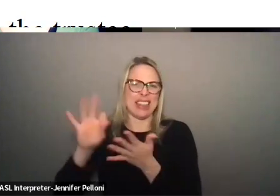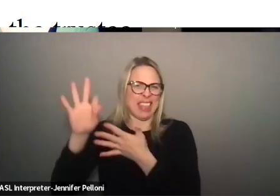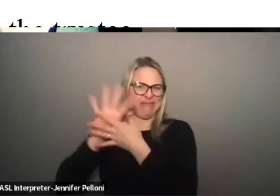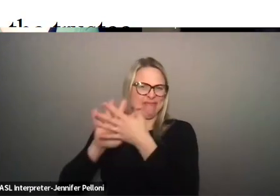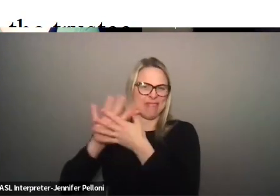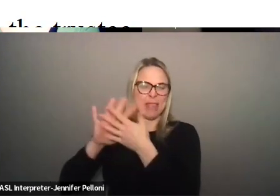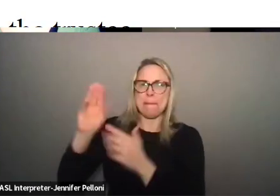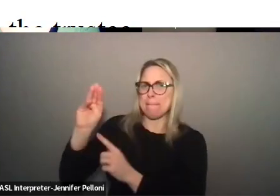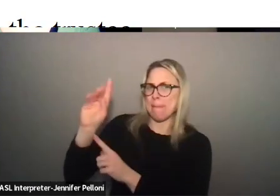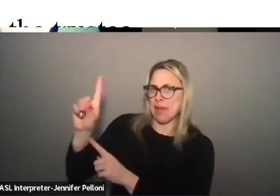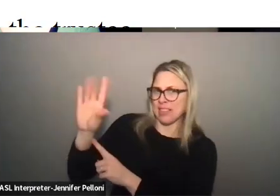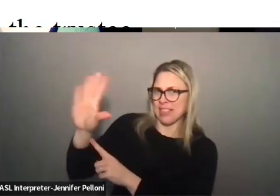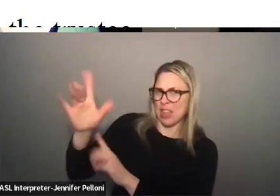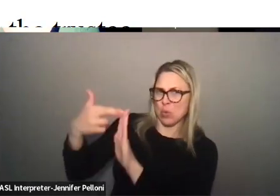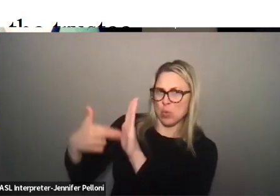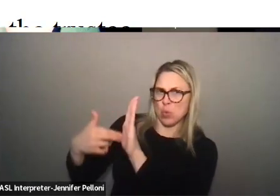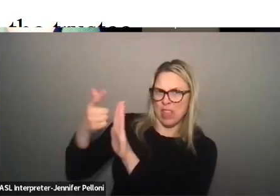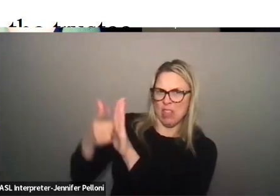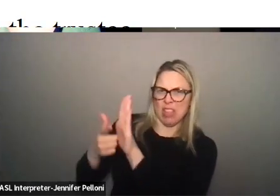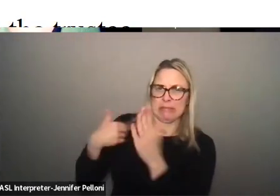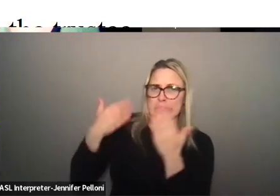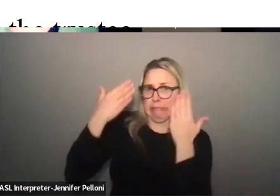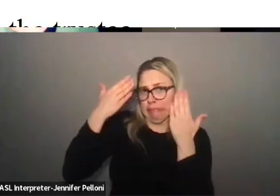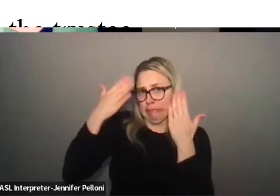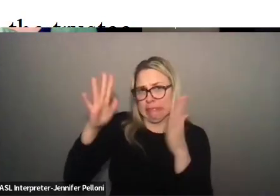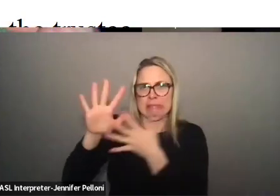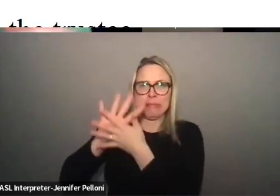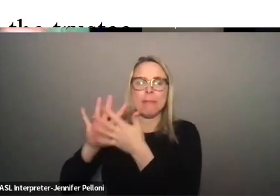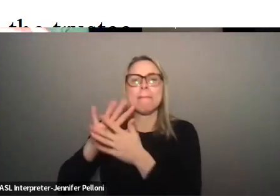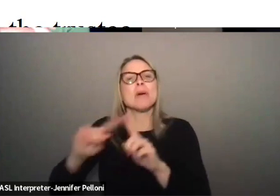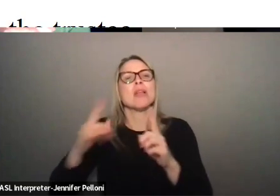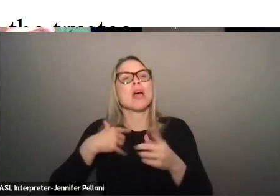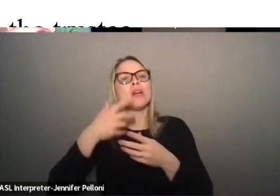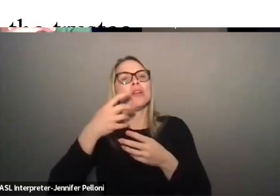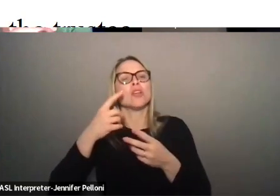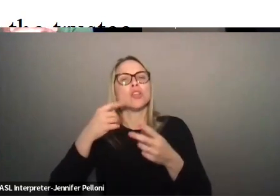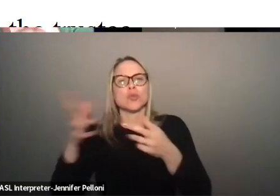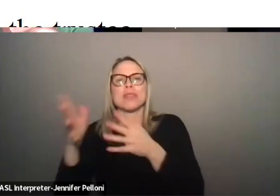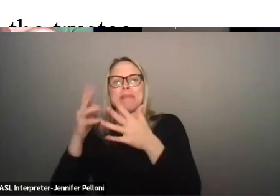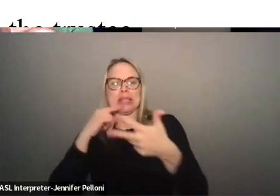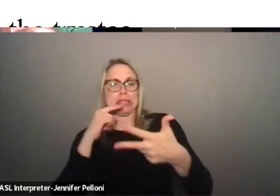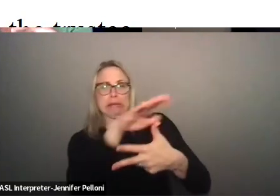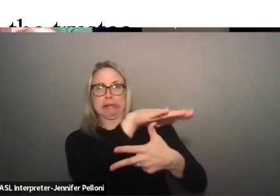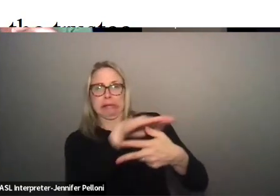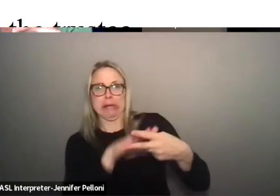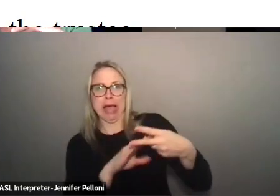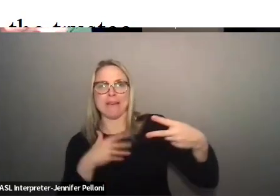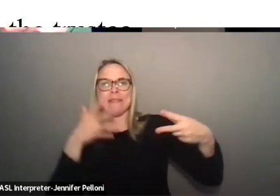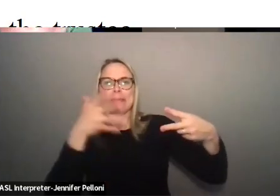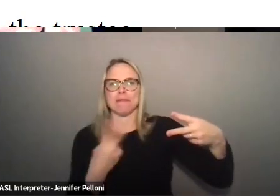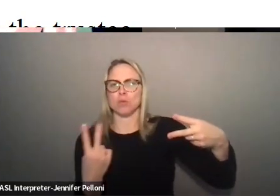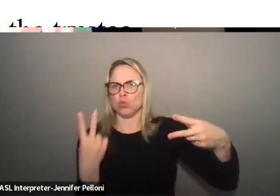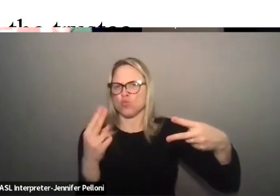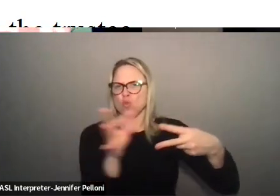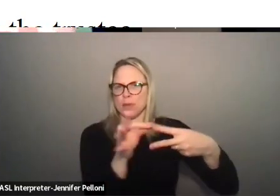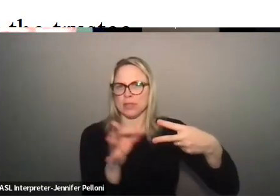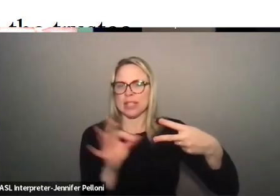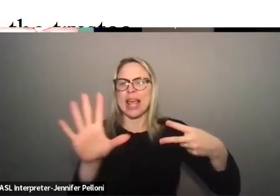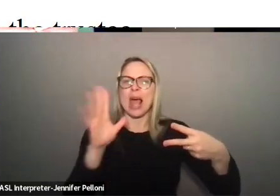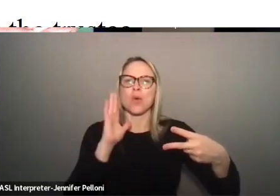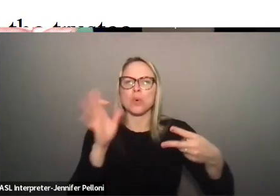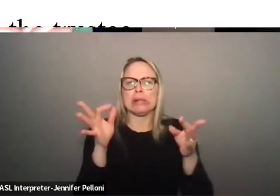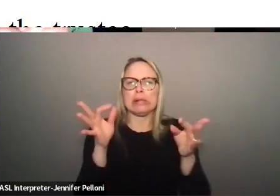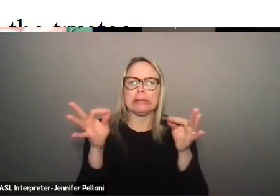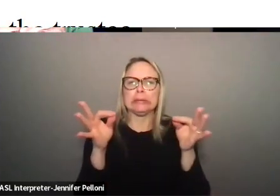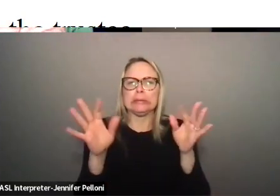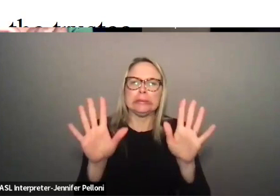Maryland's end. But then the choice remains just two options. And I'm going to tread lightly here